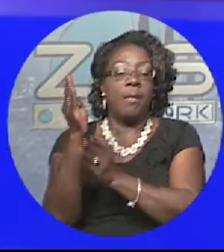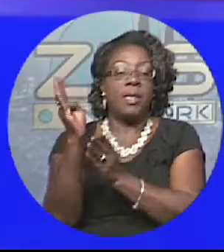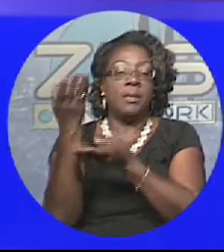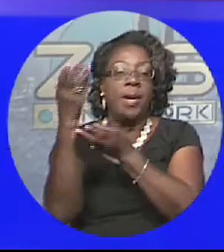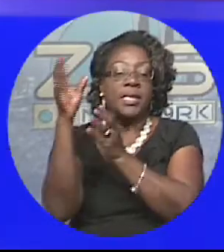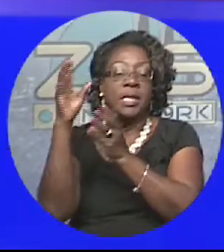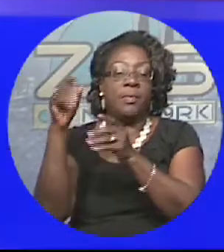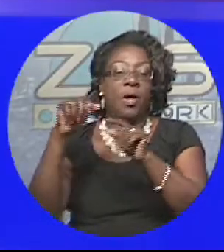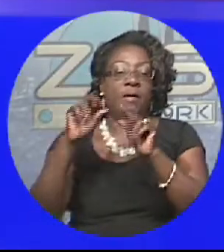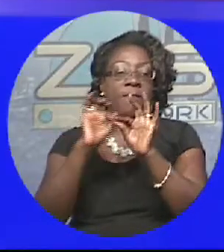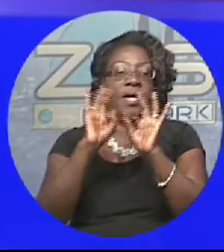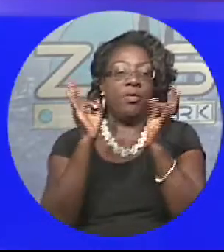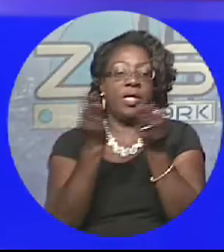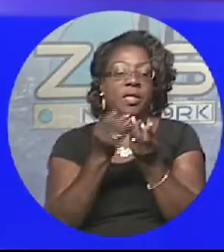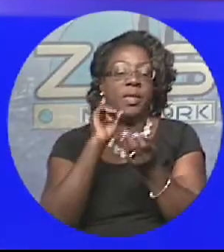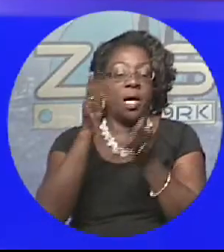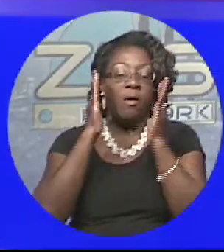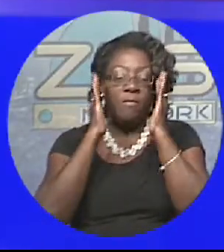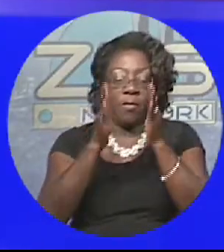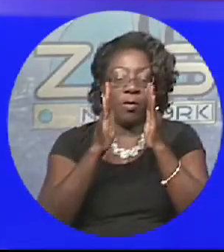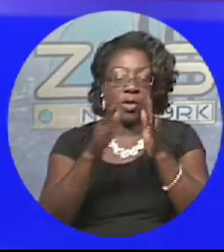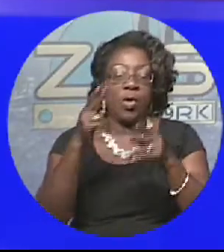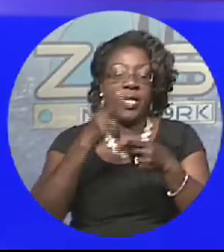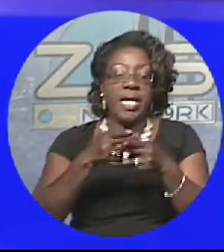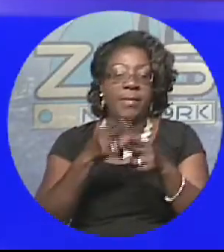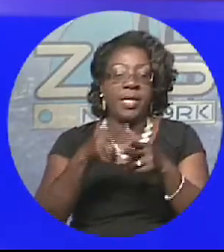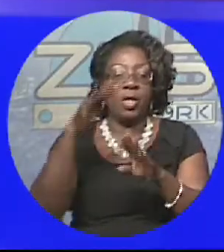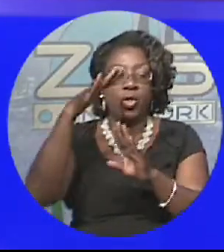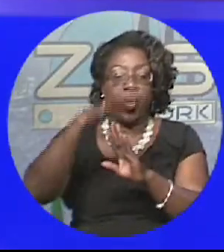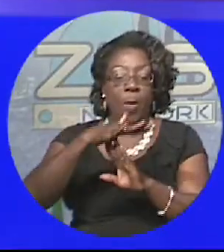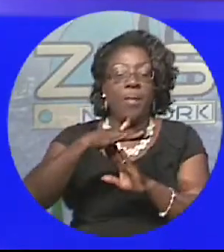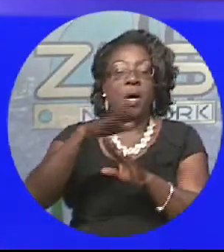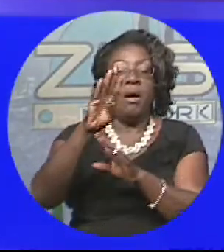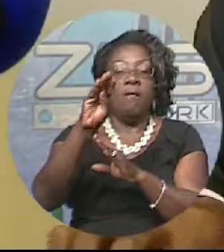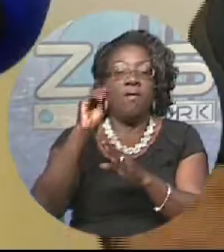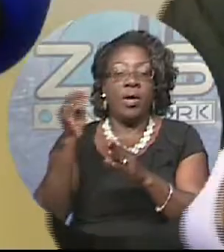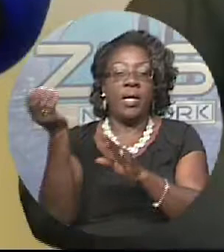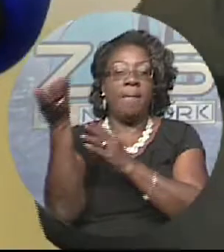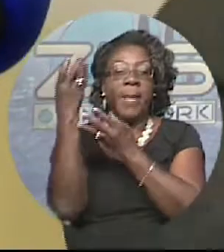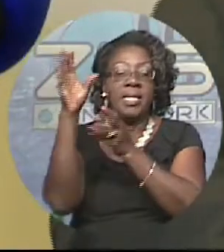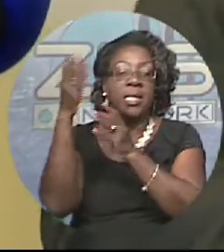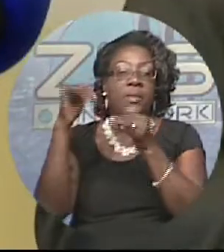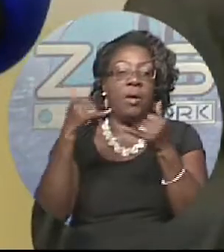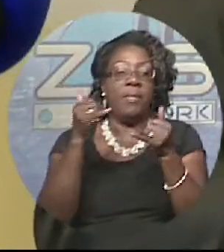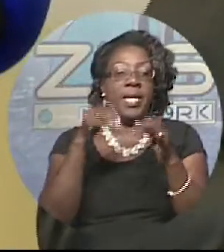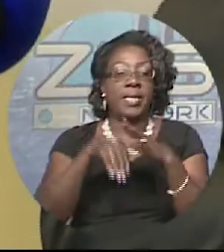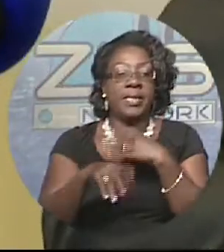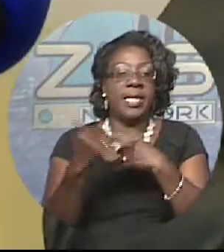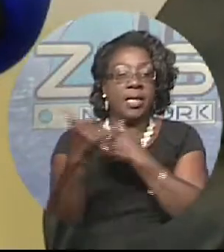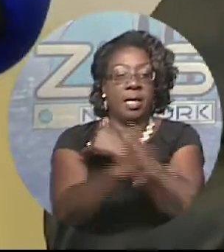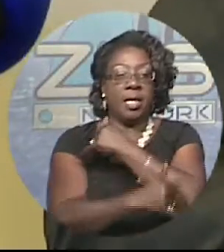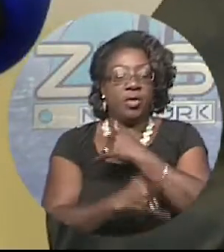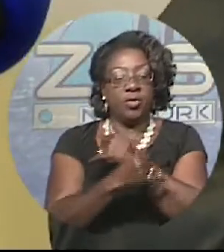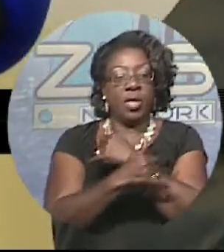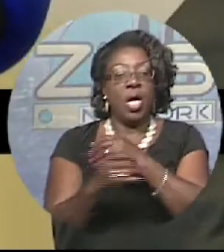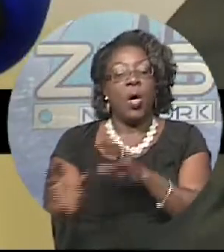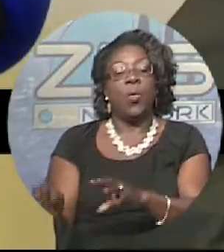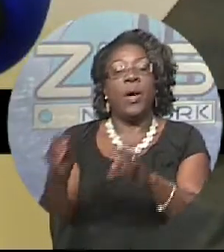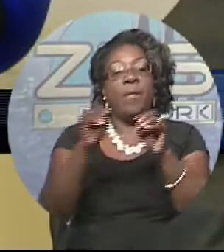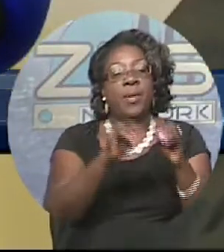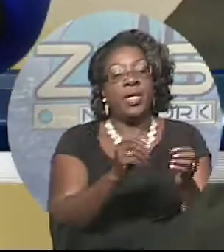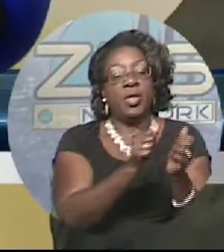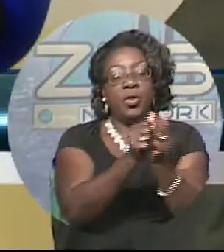Federation will now concentrate on naming the top 40 basketball players in the country. We are putting together something that we regarded as